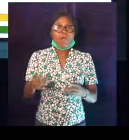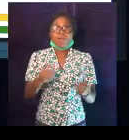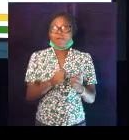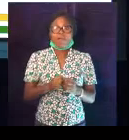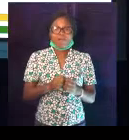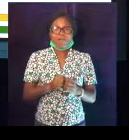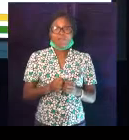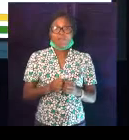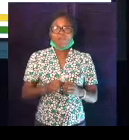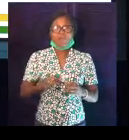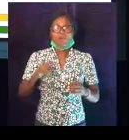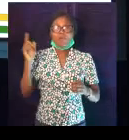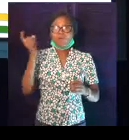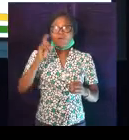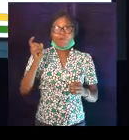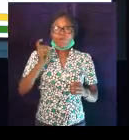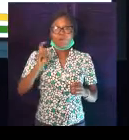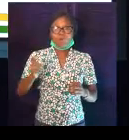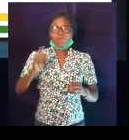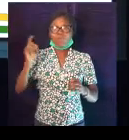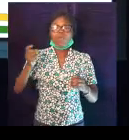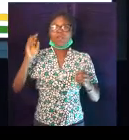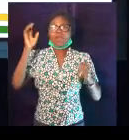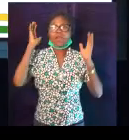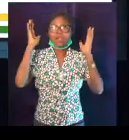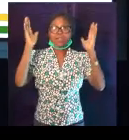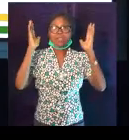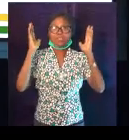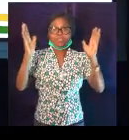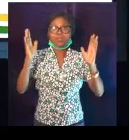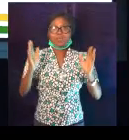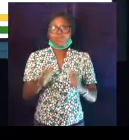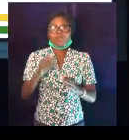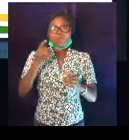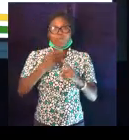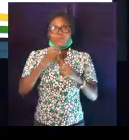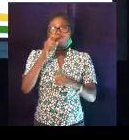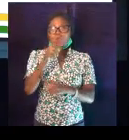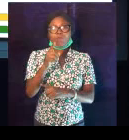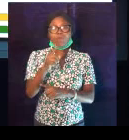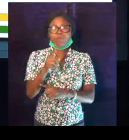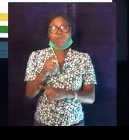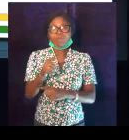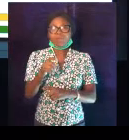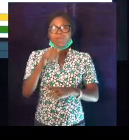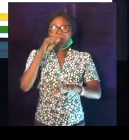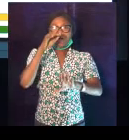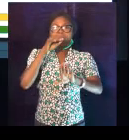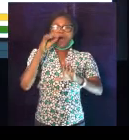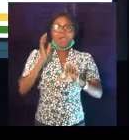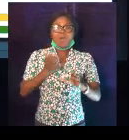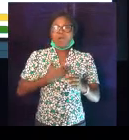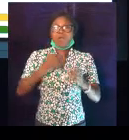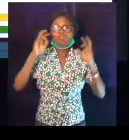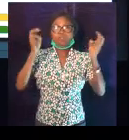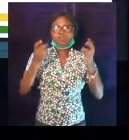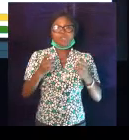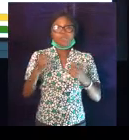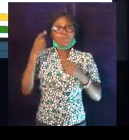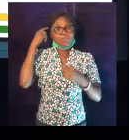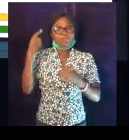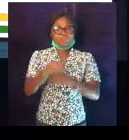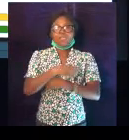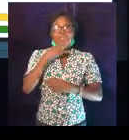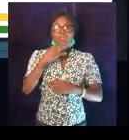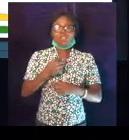together. 100% attention. I need 100% attention from you. Our subject for today is